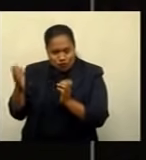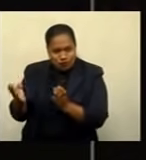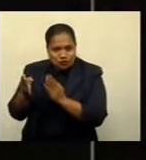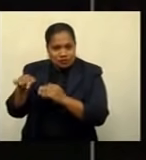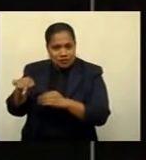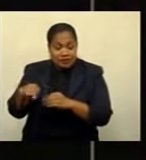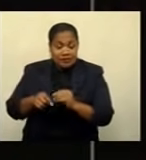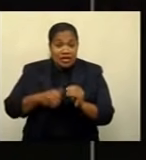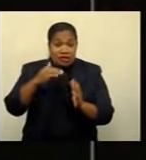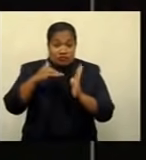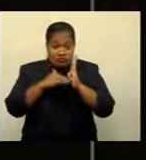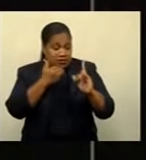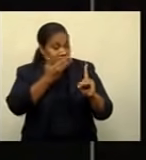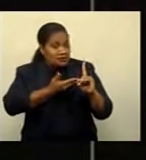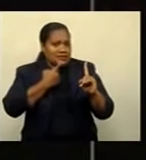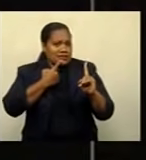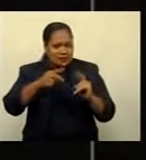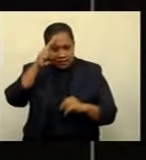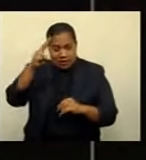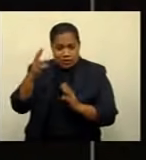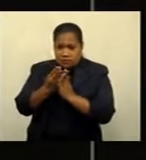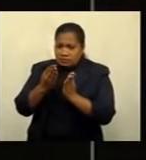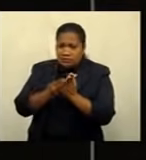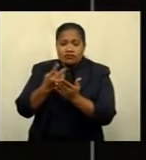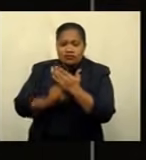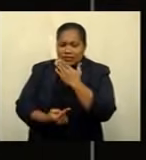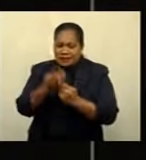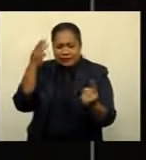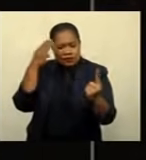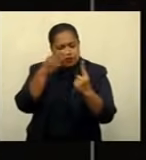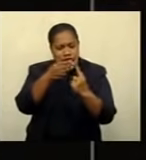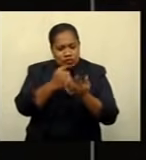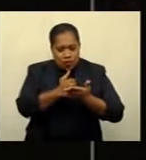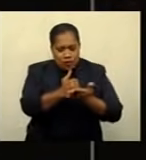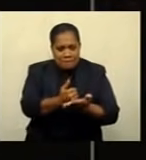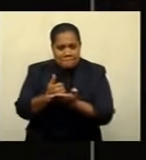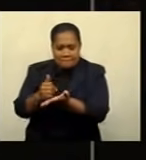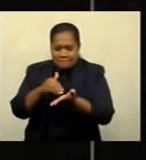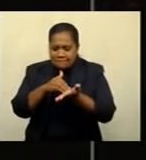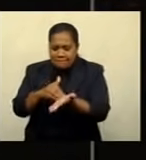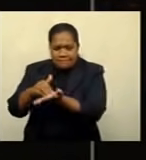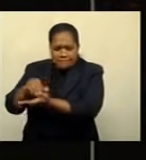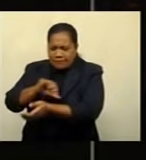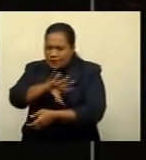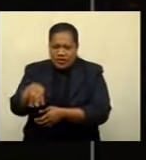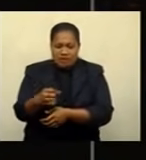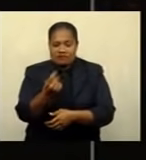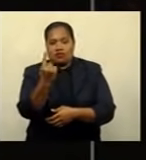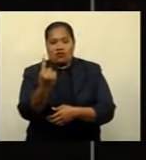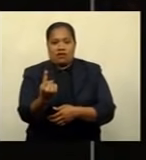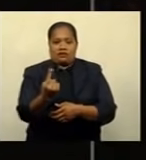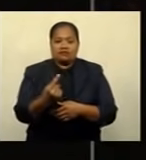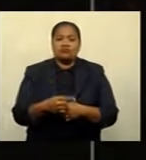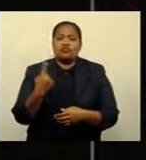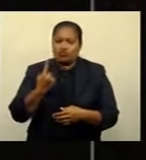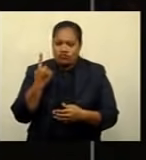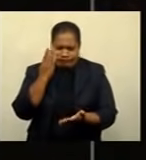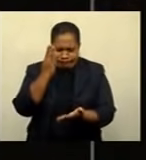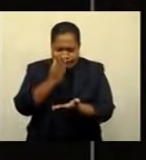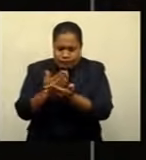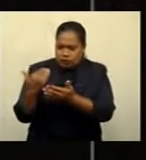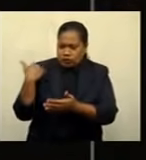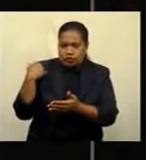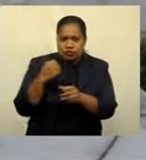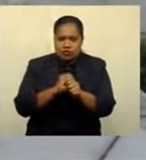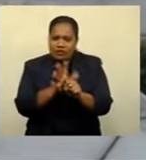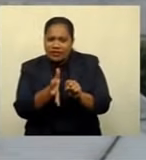the initiative, saying the national budget is aimed at assisting everyone who is either directly or indirectly affected by COVID-19. Kritika